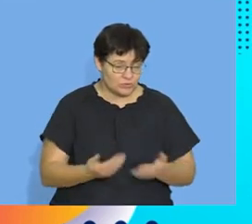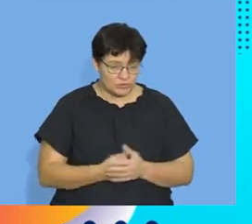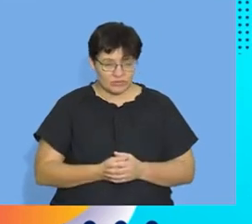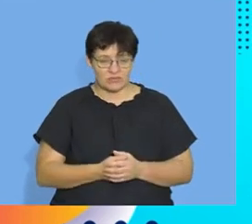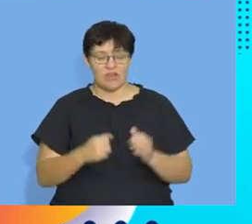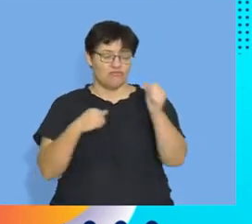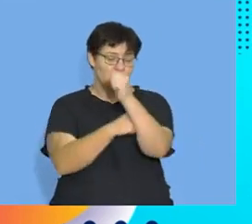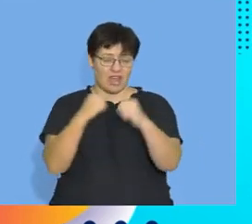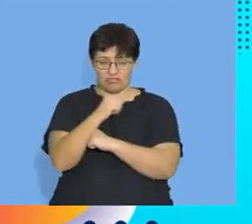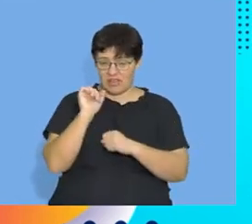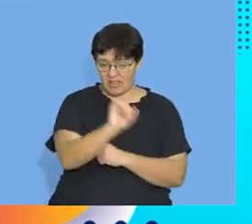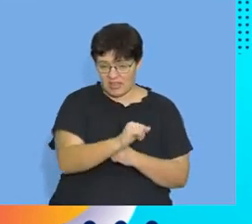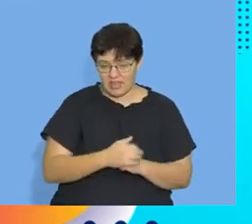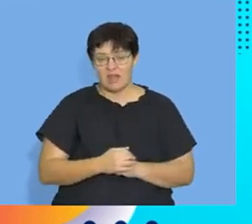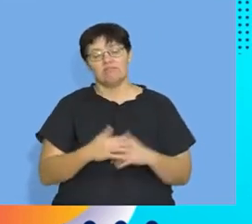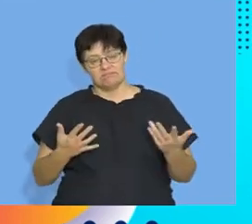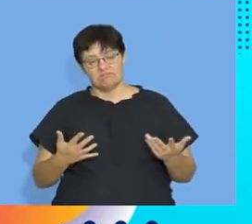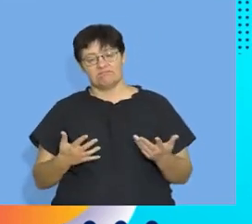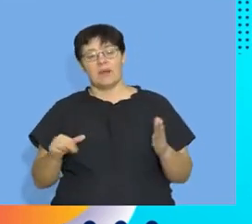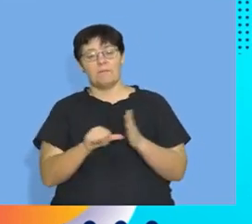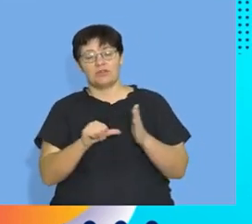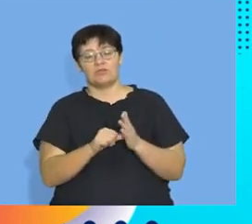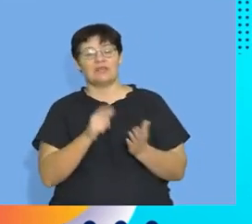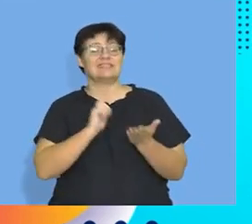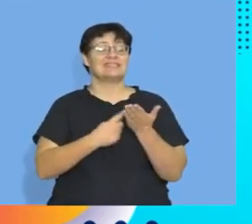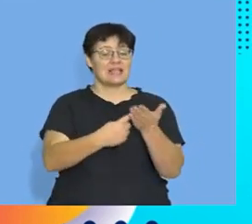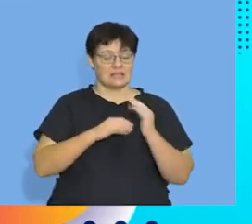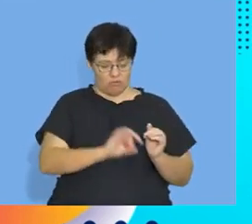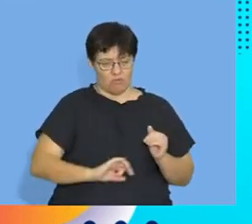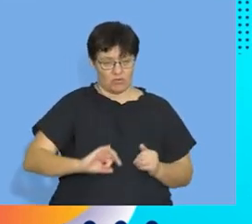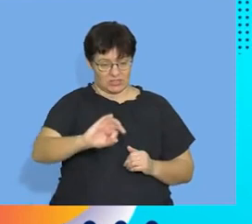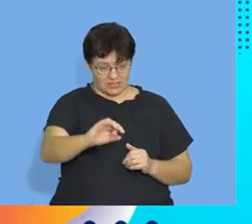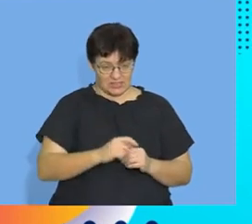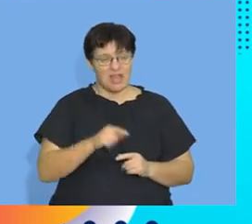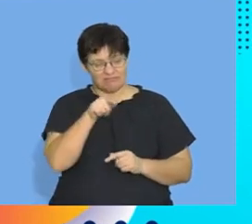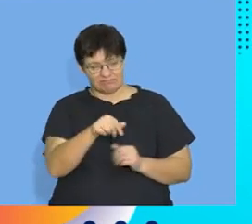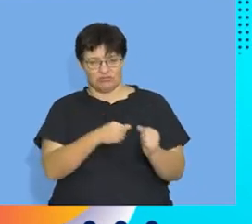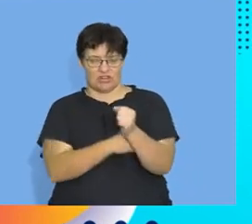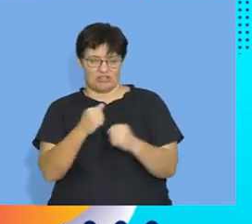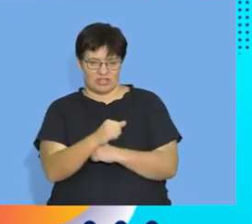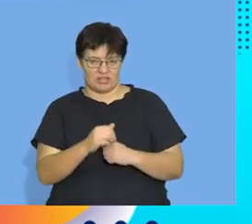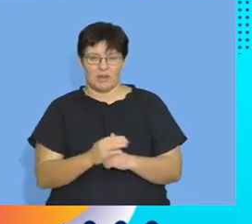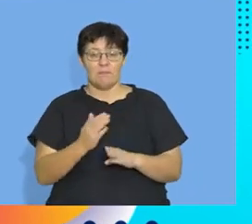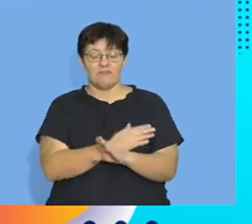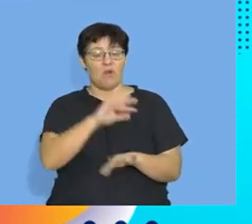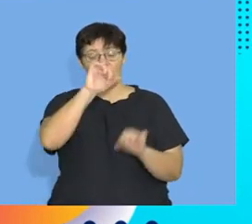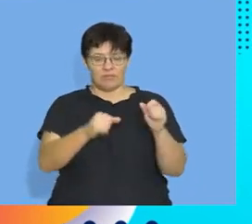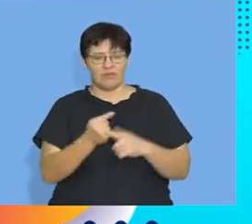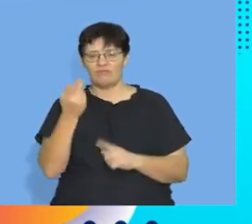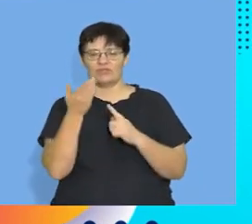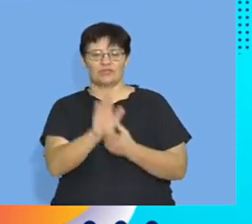of the hormones that are produced, its structure. What is significant was discussing the umbilical cord and its